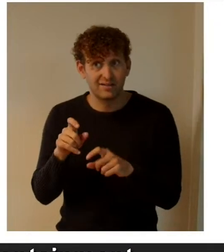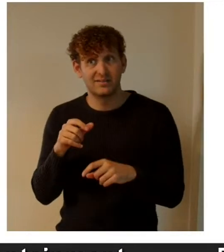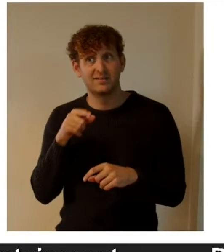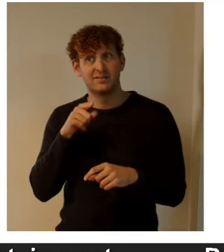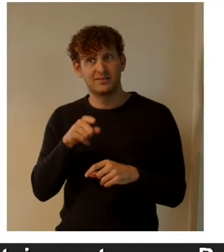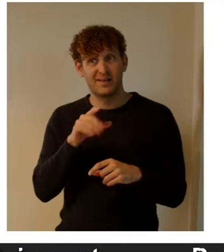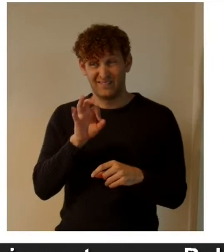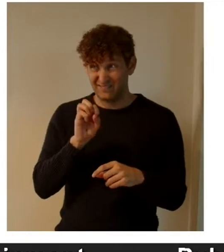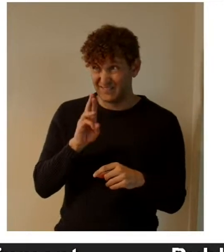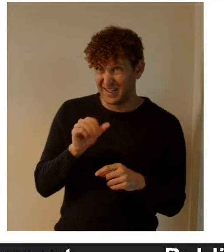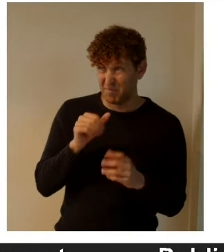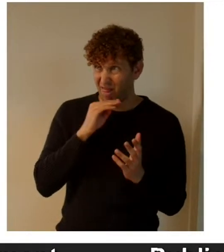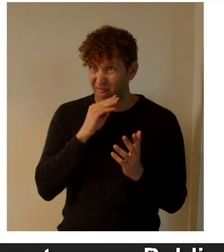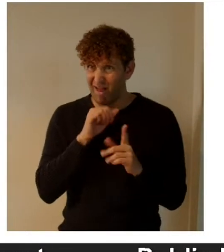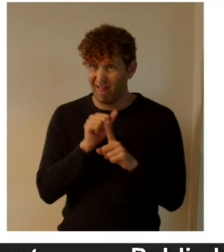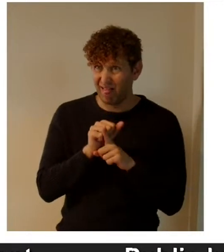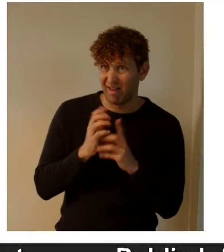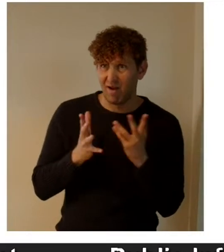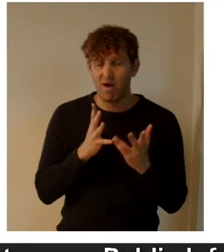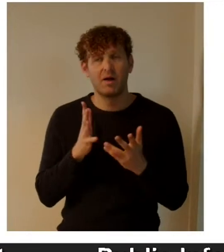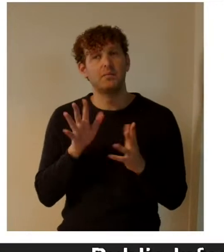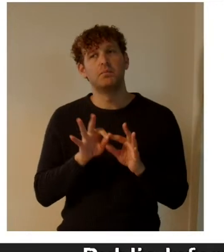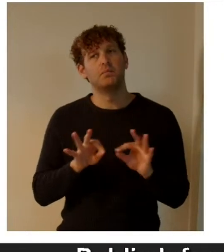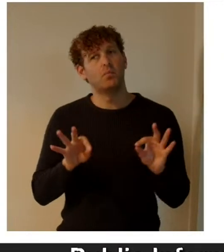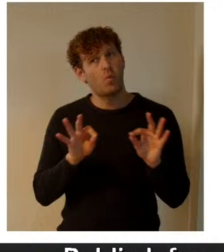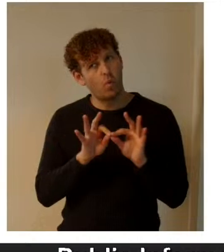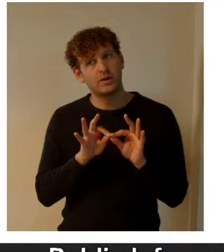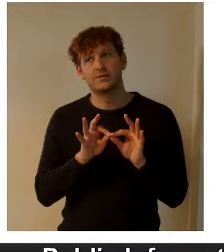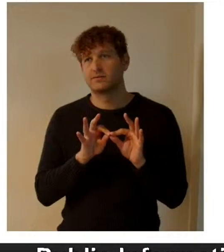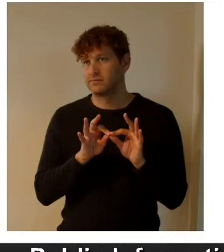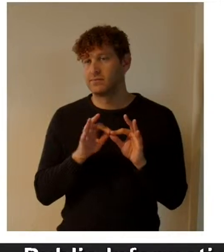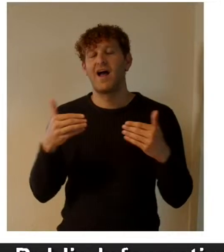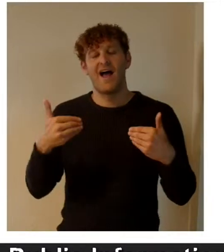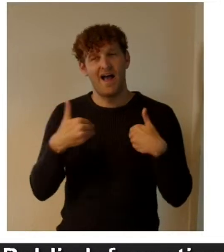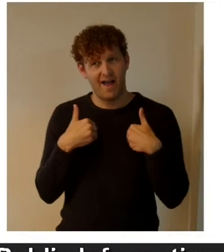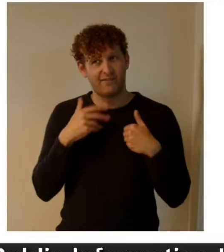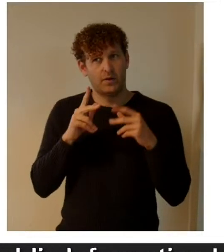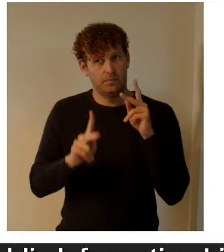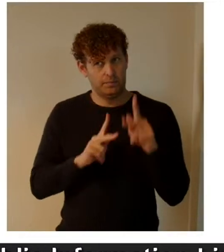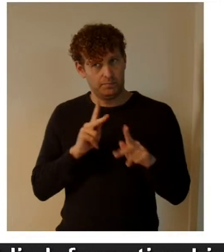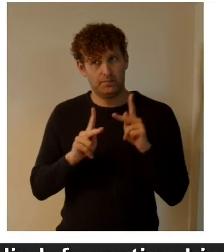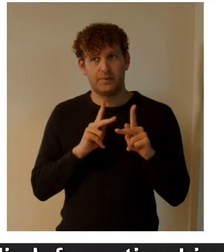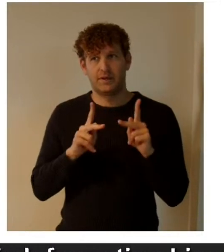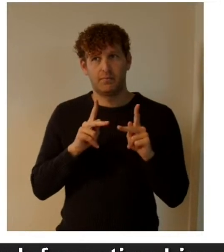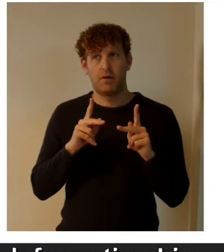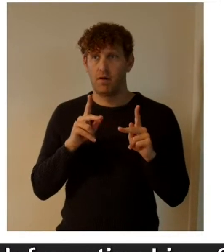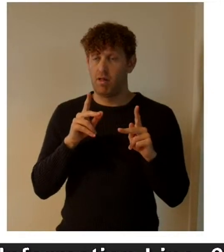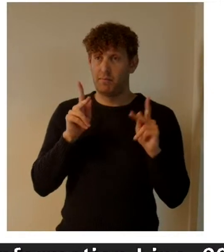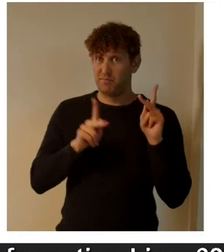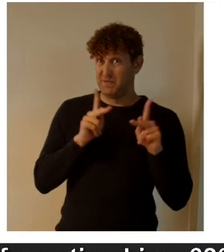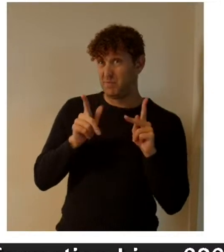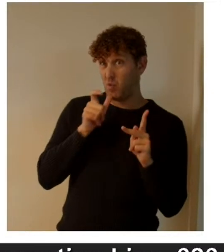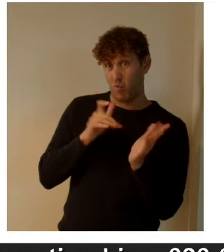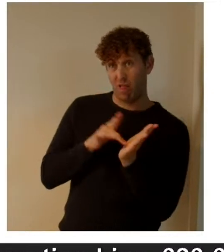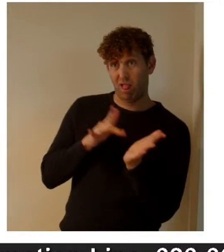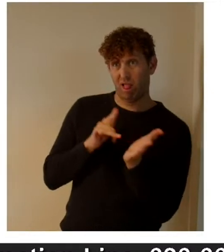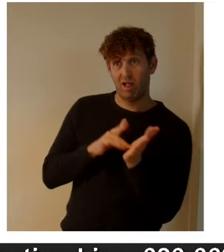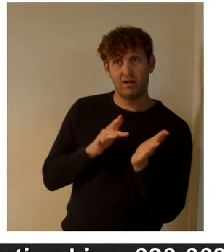use these centers because there are people that are going to take advantage of this situation. So I would implore you to